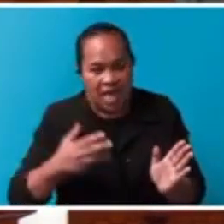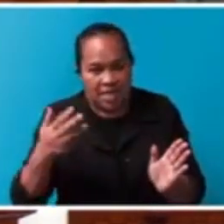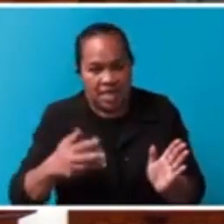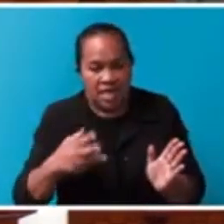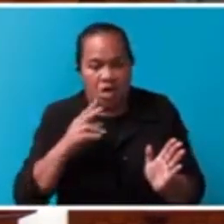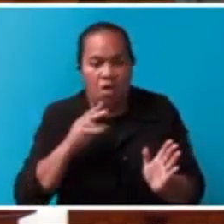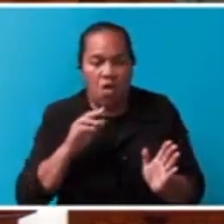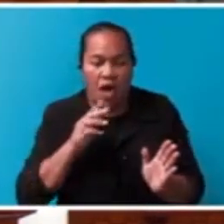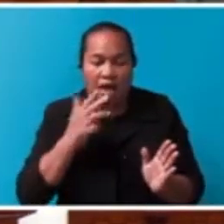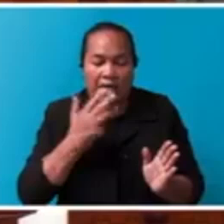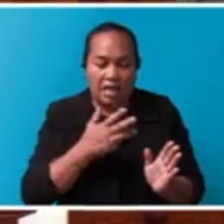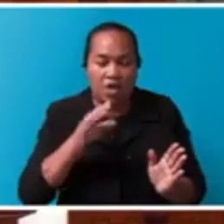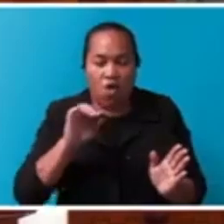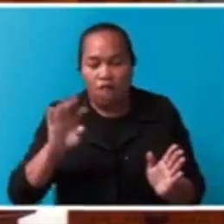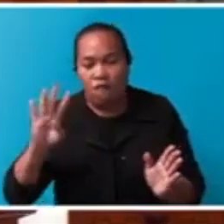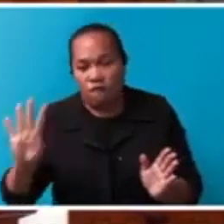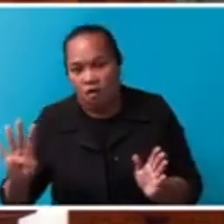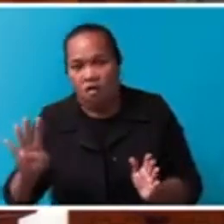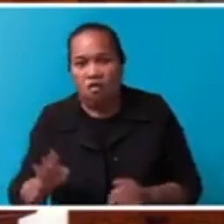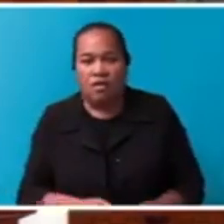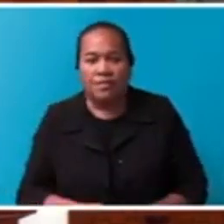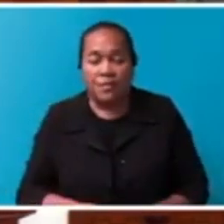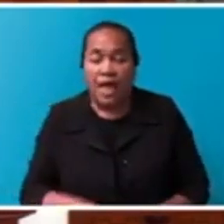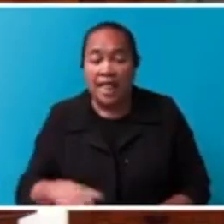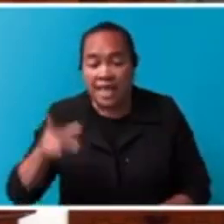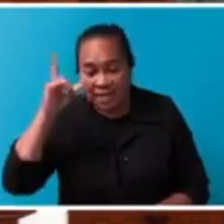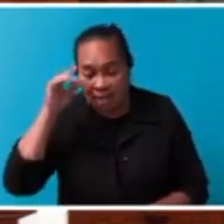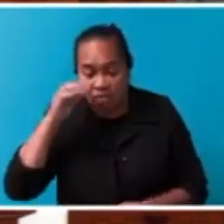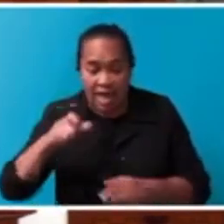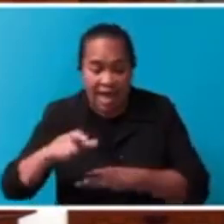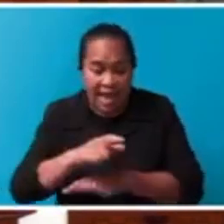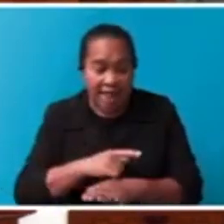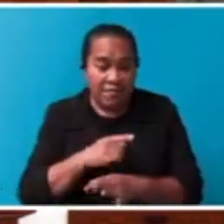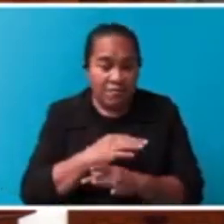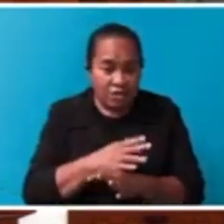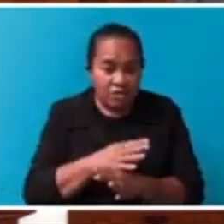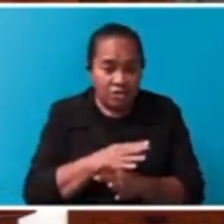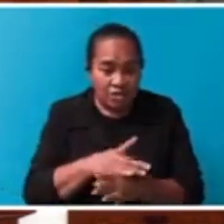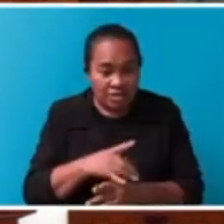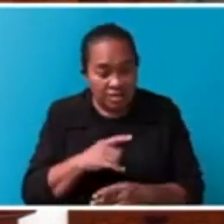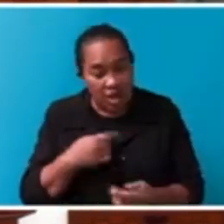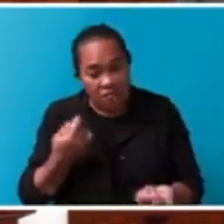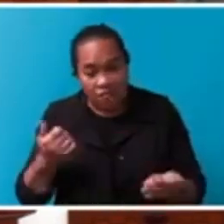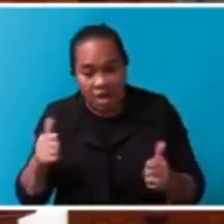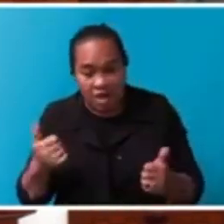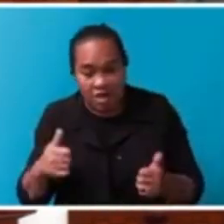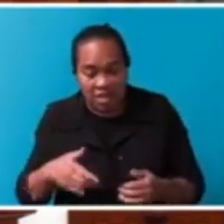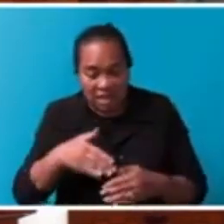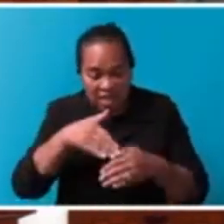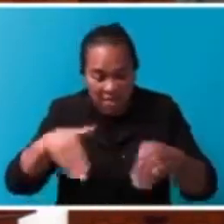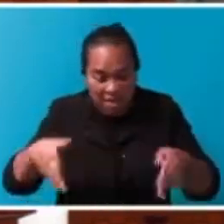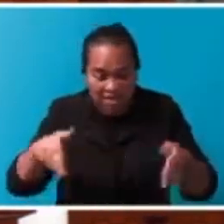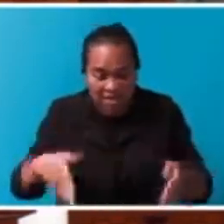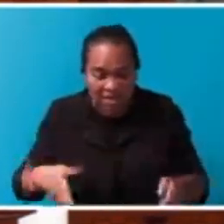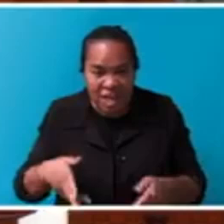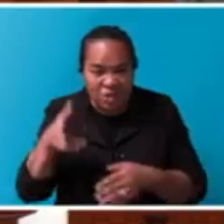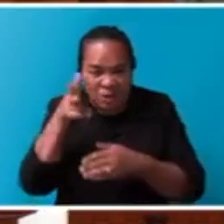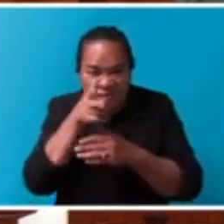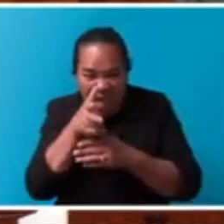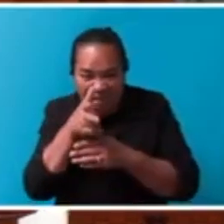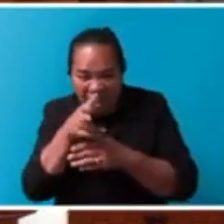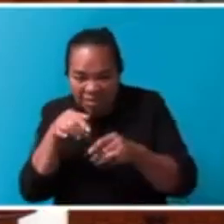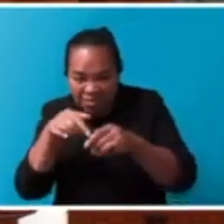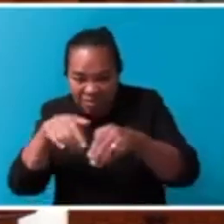2019-04. The Itaukei Land and Fisheries Commission has completed the demarcation and survey